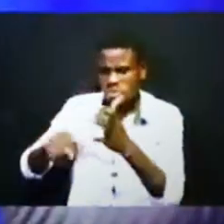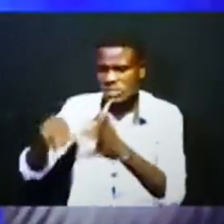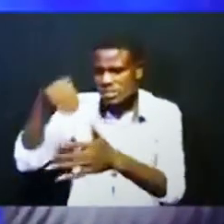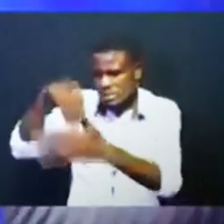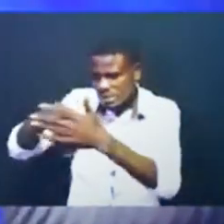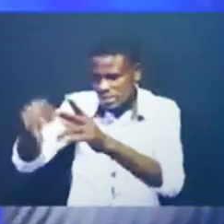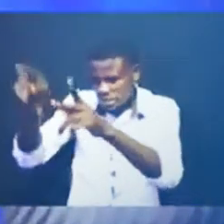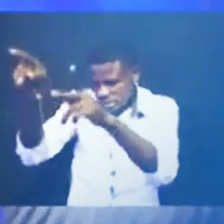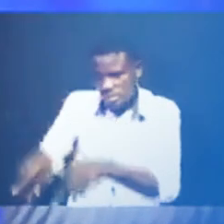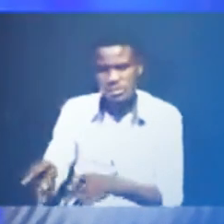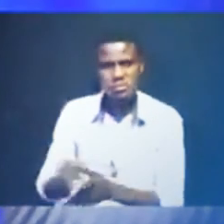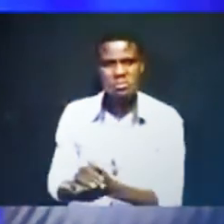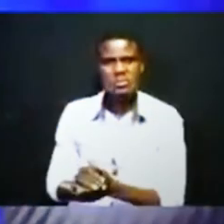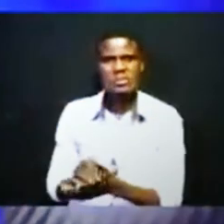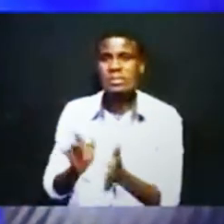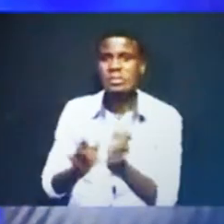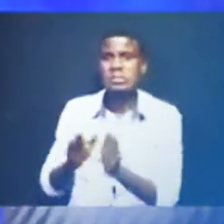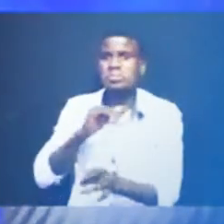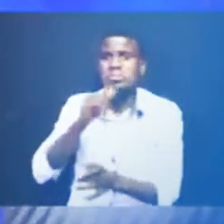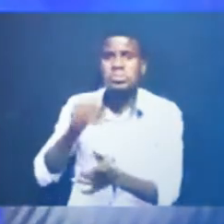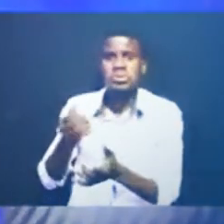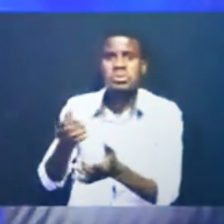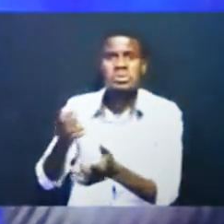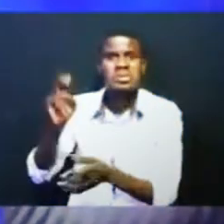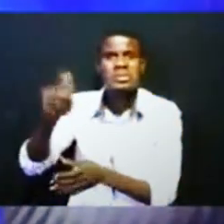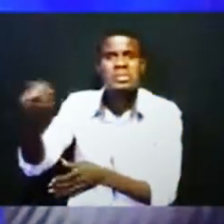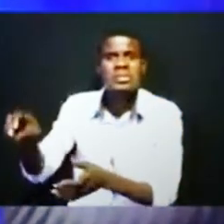He did not need any testimony about